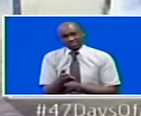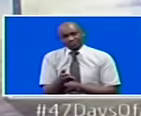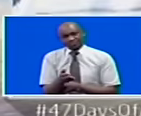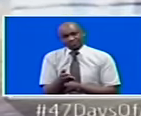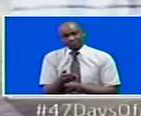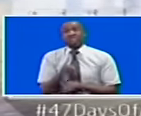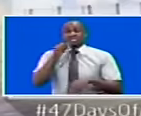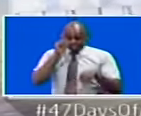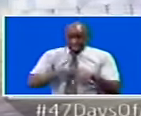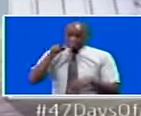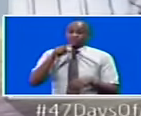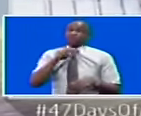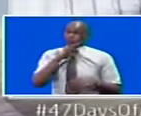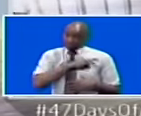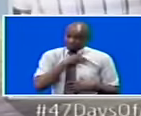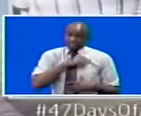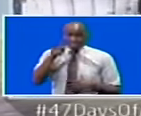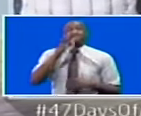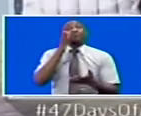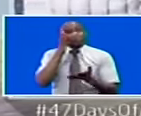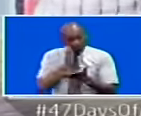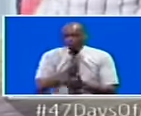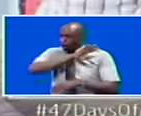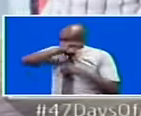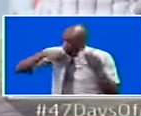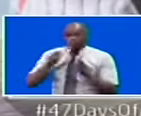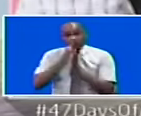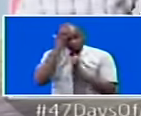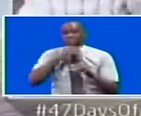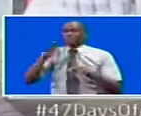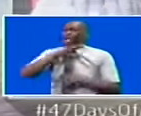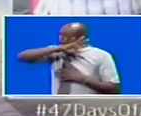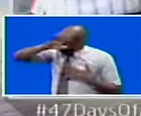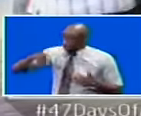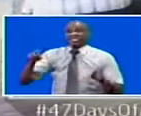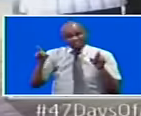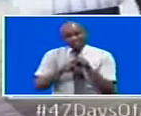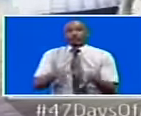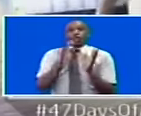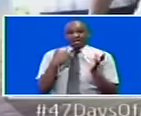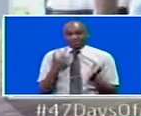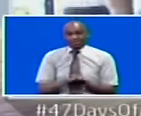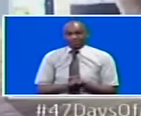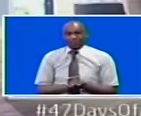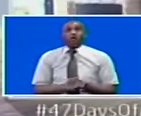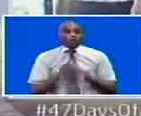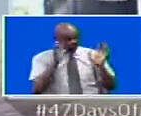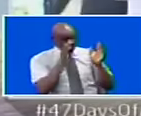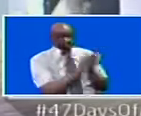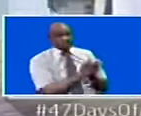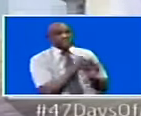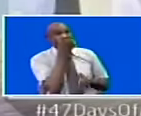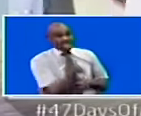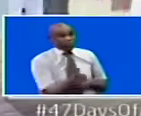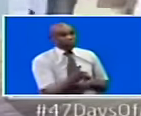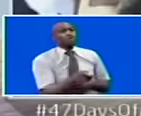when it is a benefit that is conferred across board to all speakers of the 47 assemblies. All right, fair enough. But what have